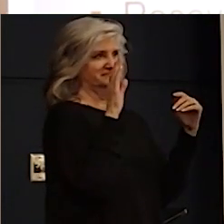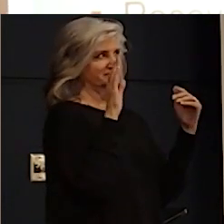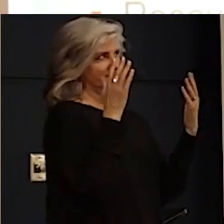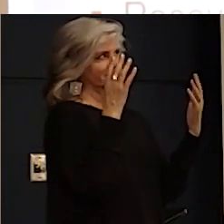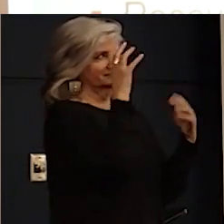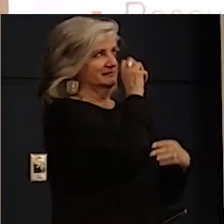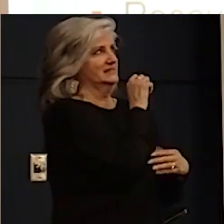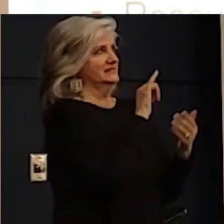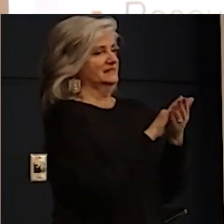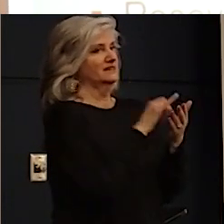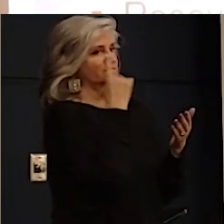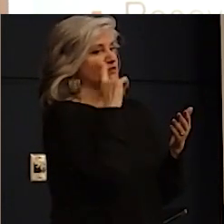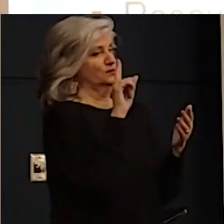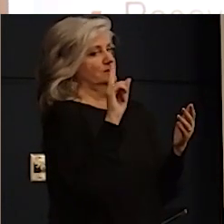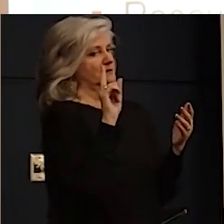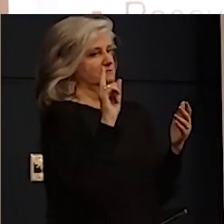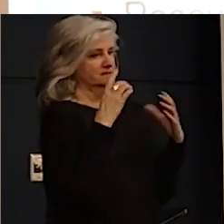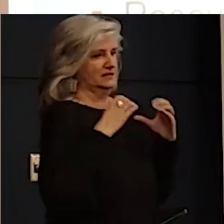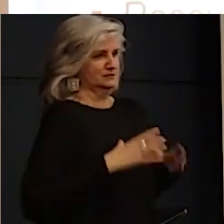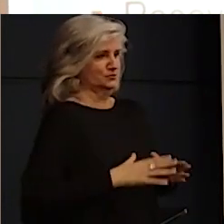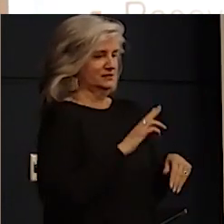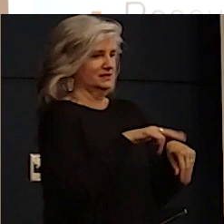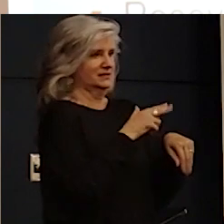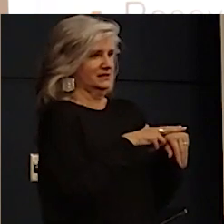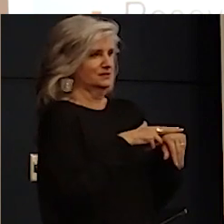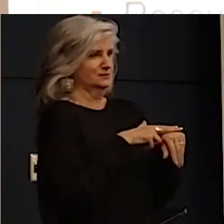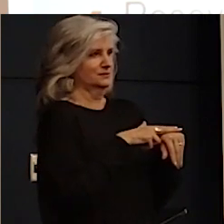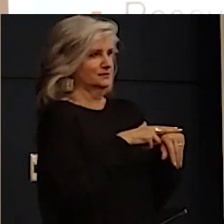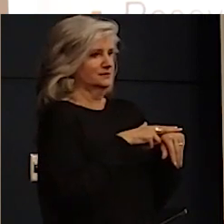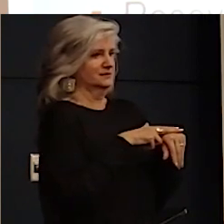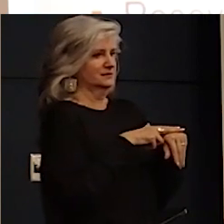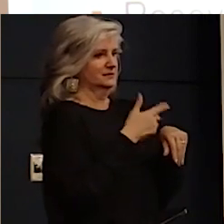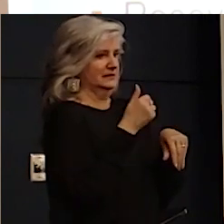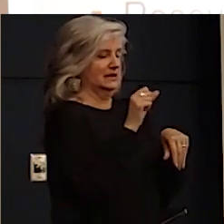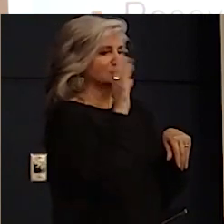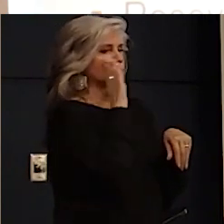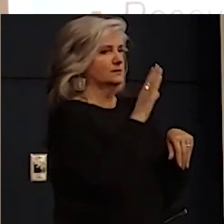for residential customers for this natural gas plant that's barely going to operate.